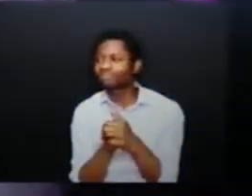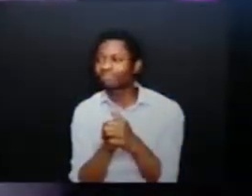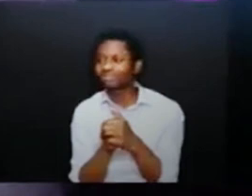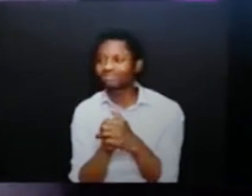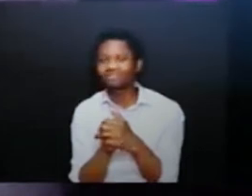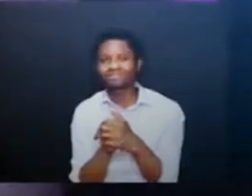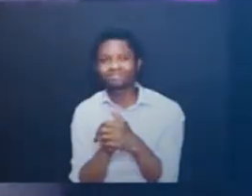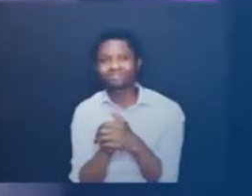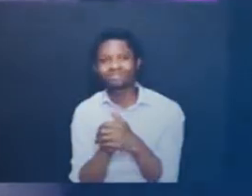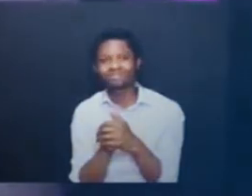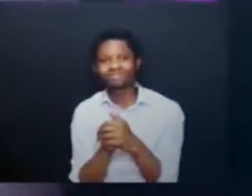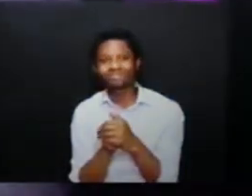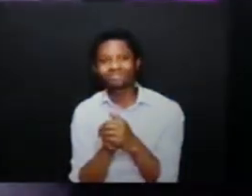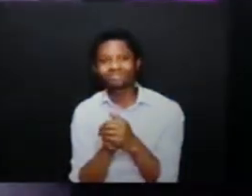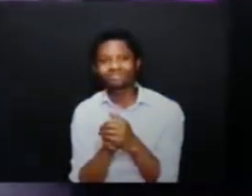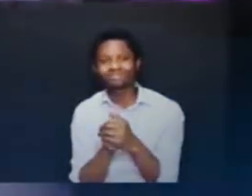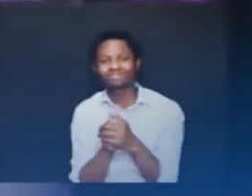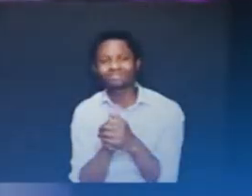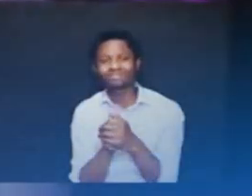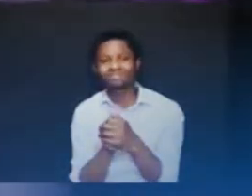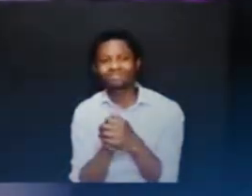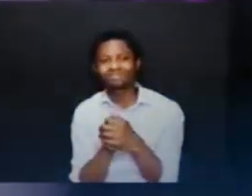They are there. Okay.